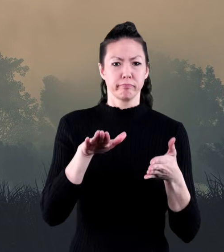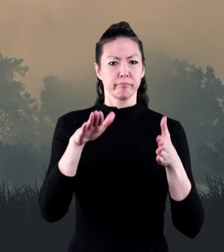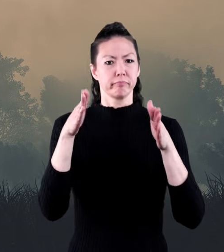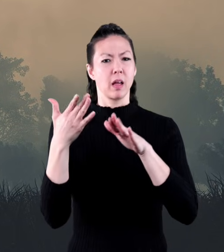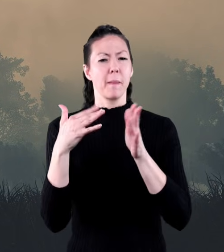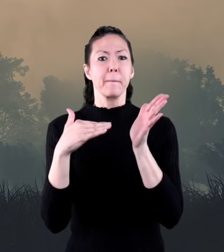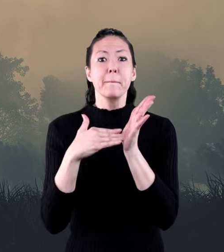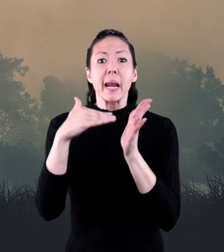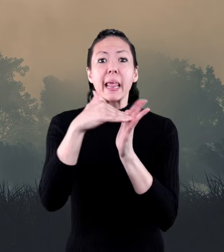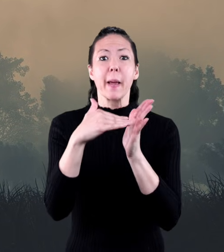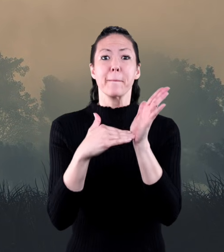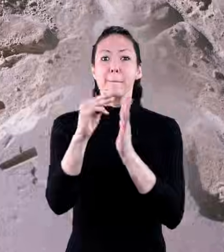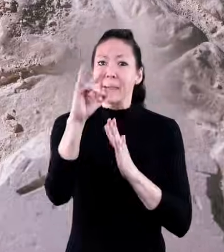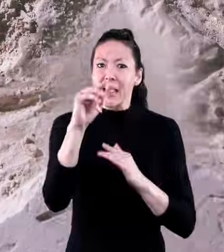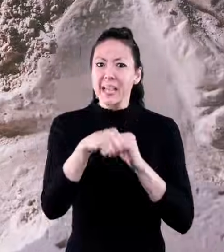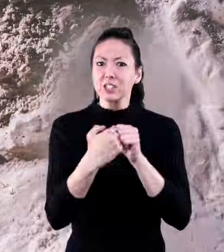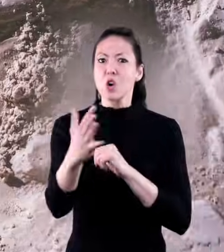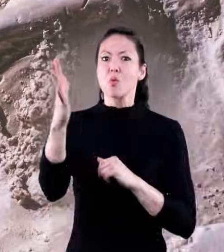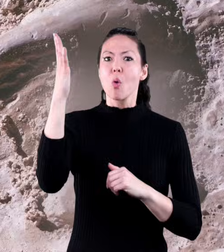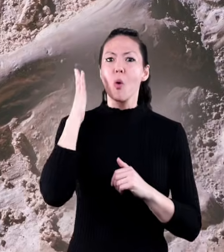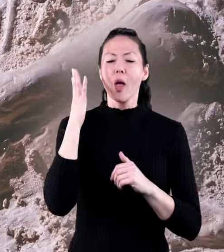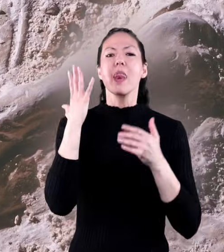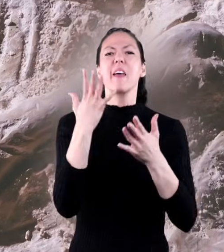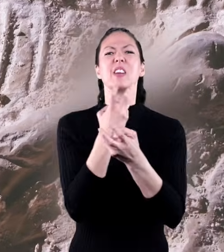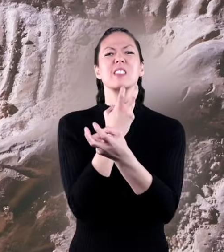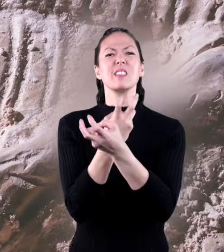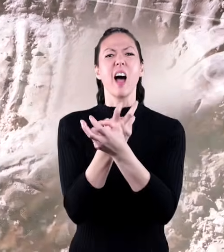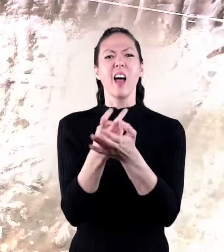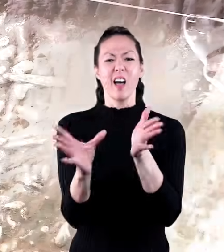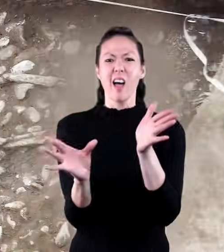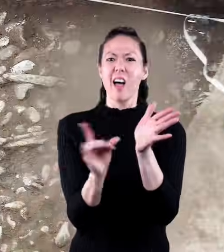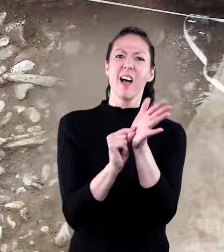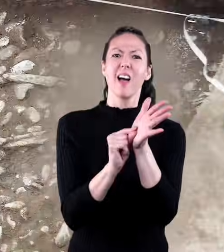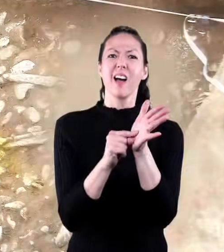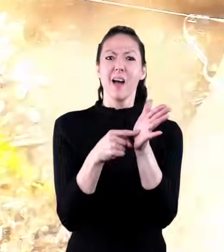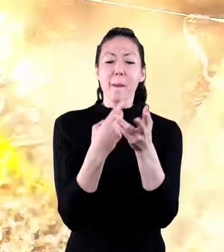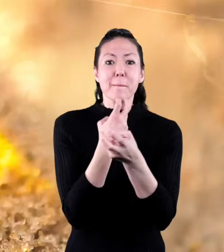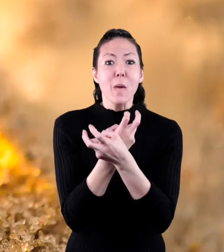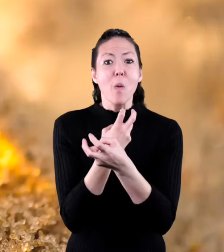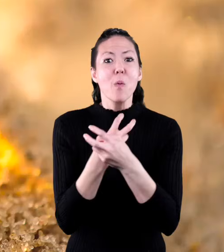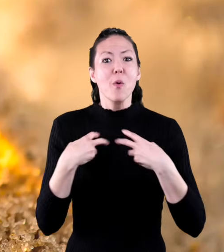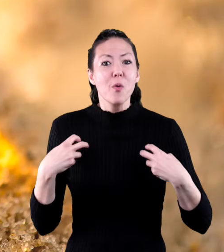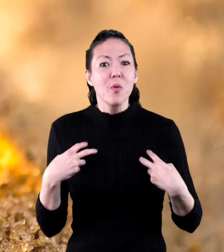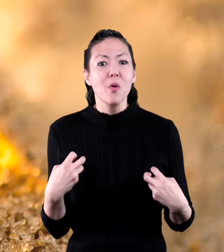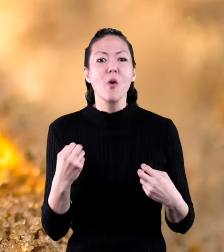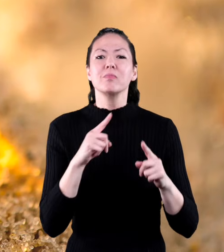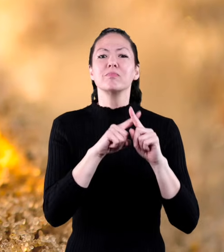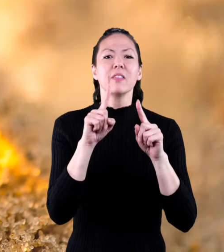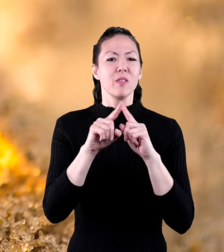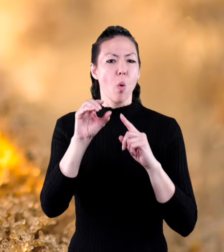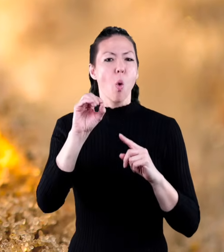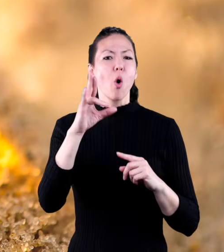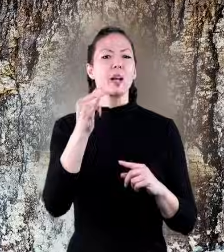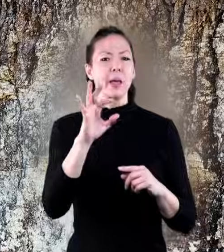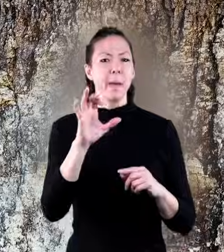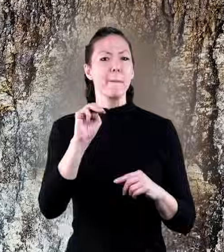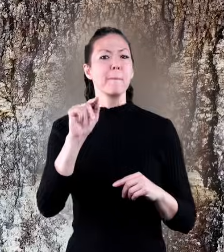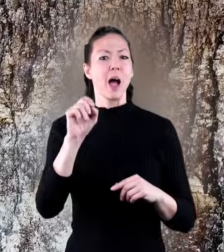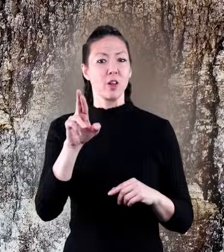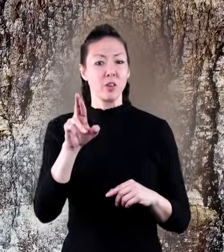died millions of years ago leaves behind a skeleton, bones, or some other organic matter.